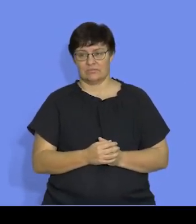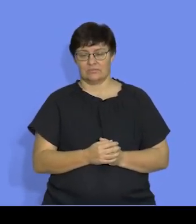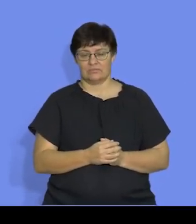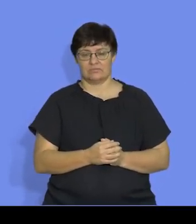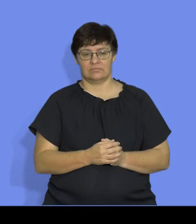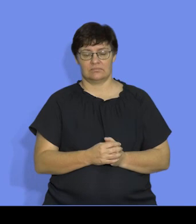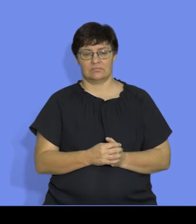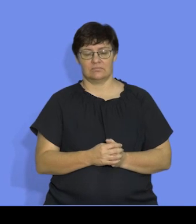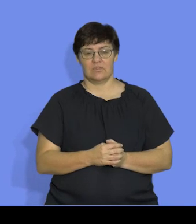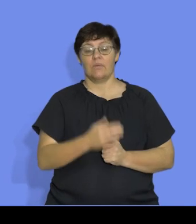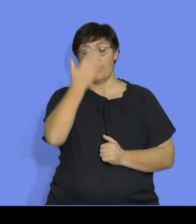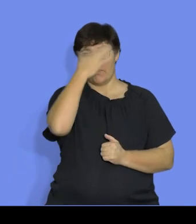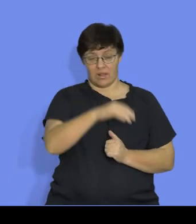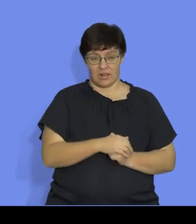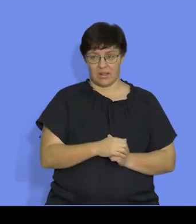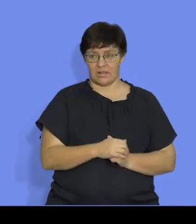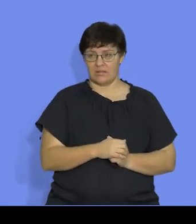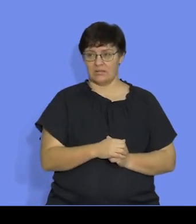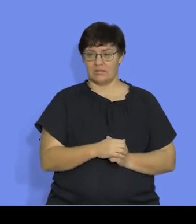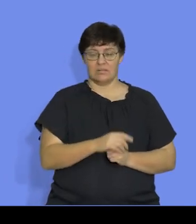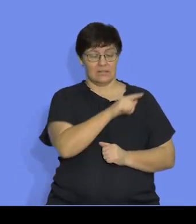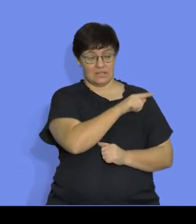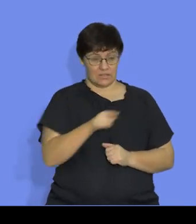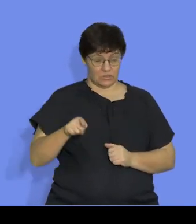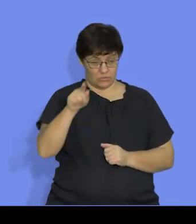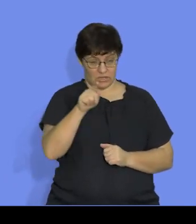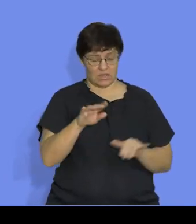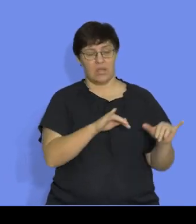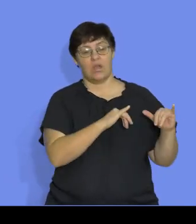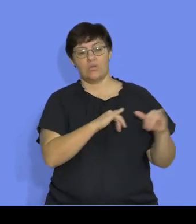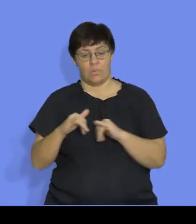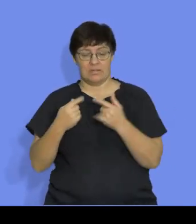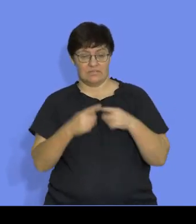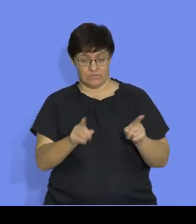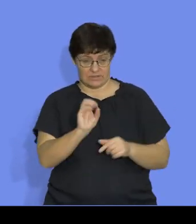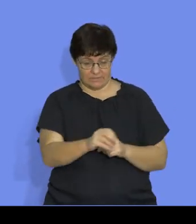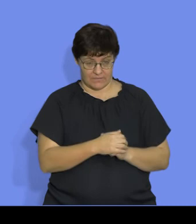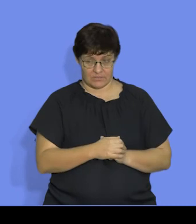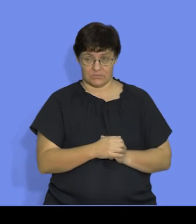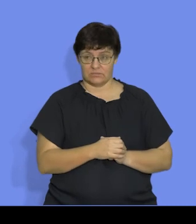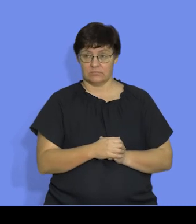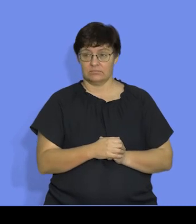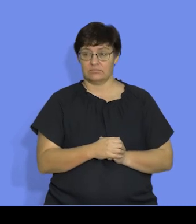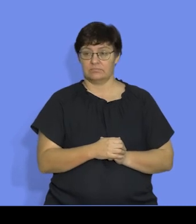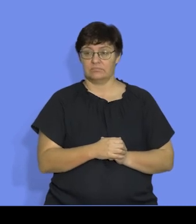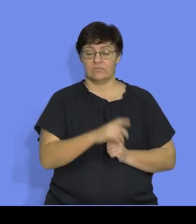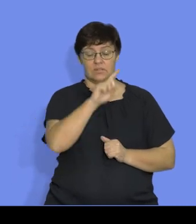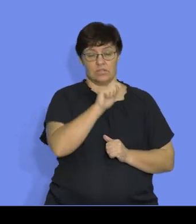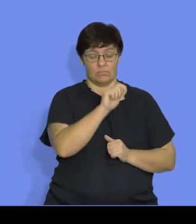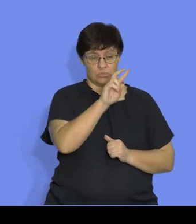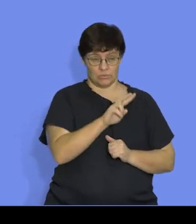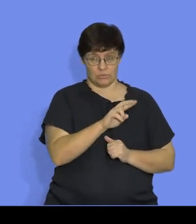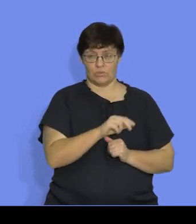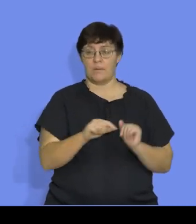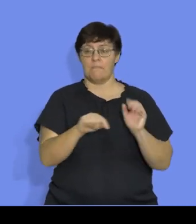So, we know that these three will have a common difference. So we know that term